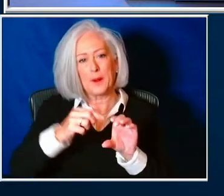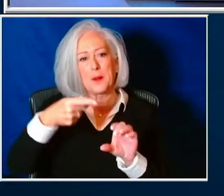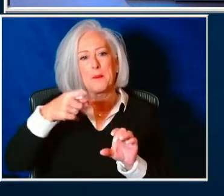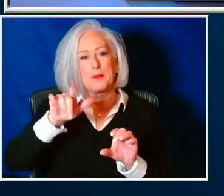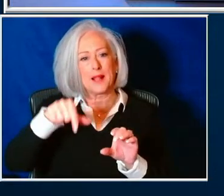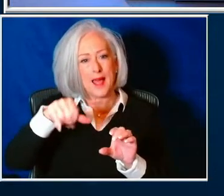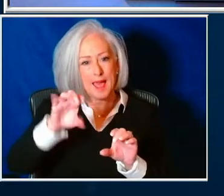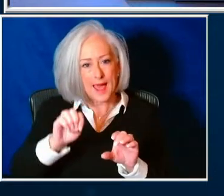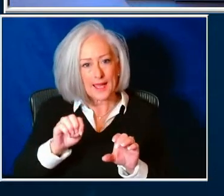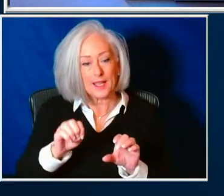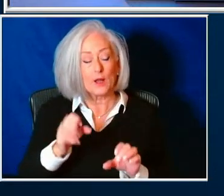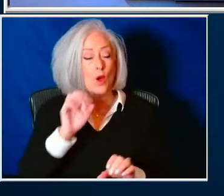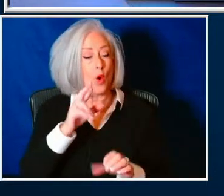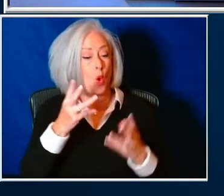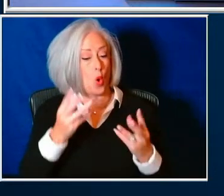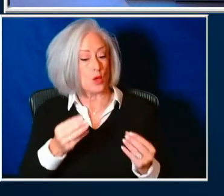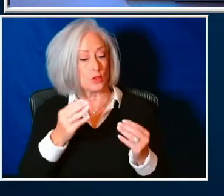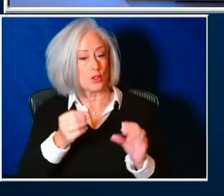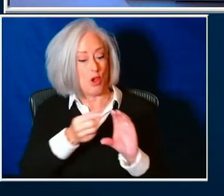be looking for?